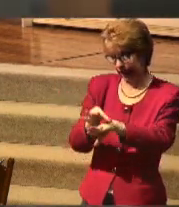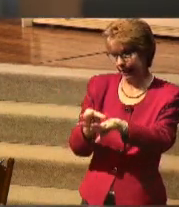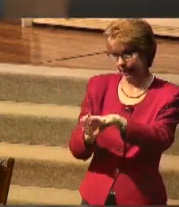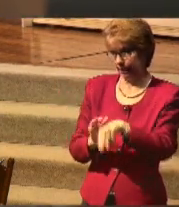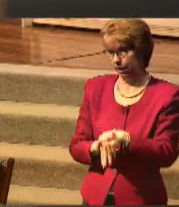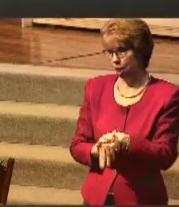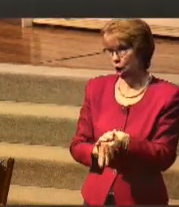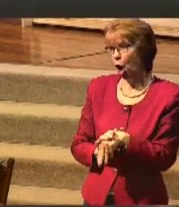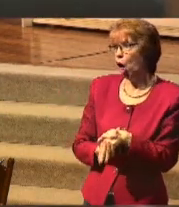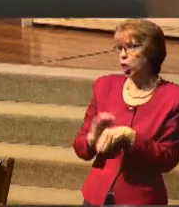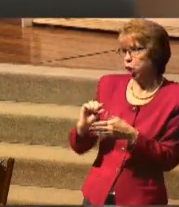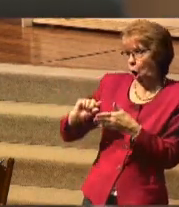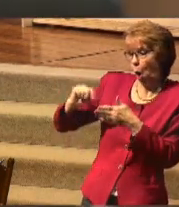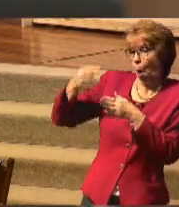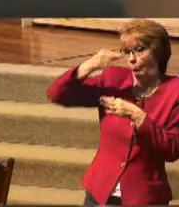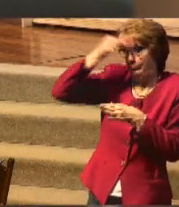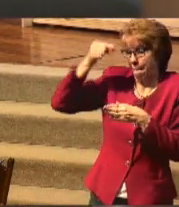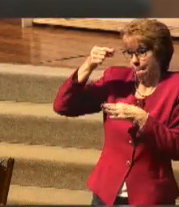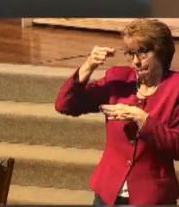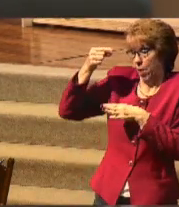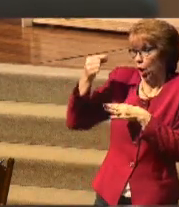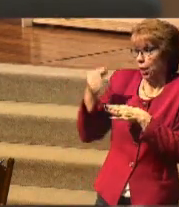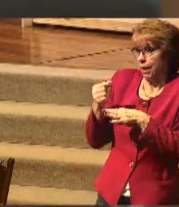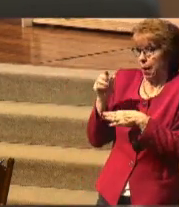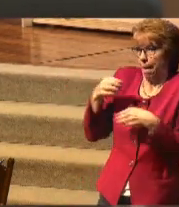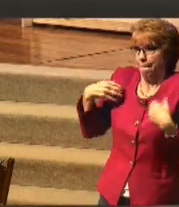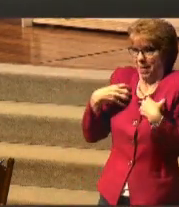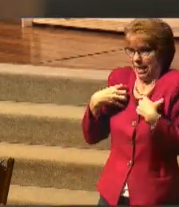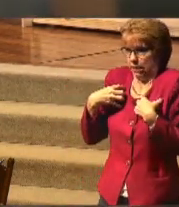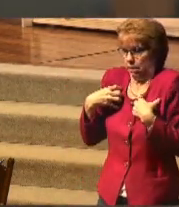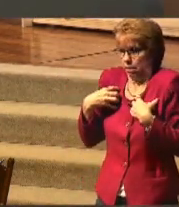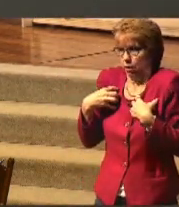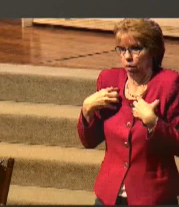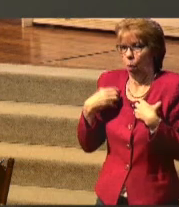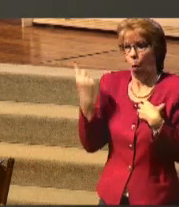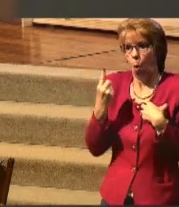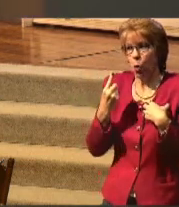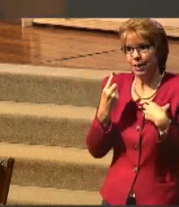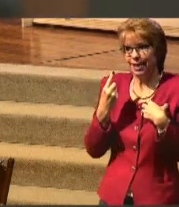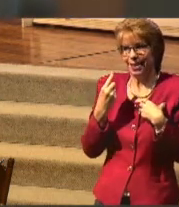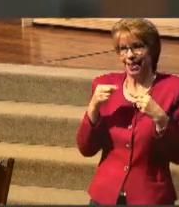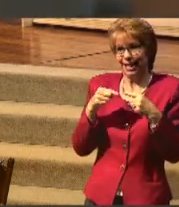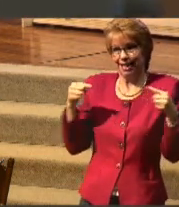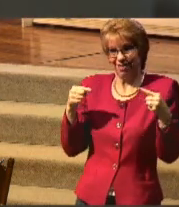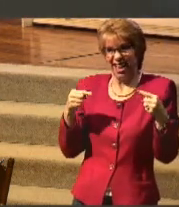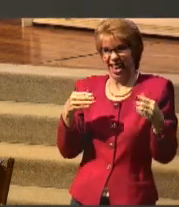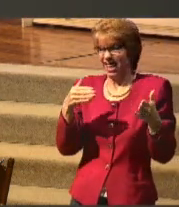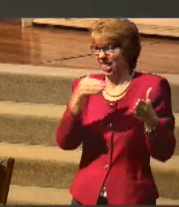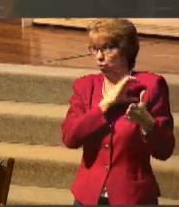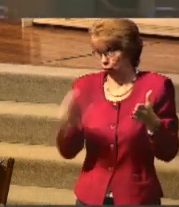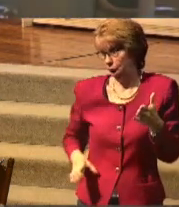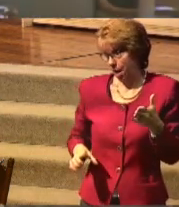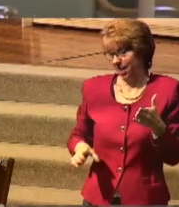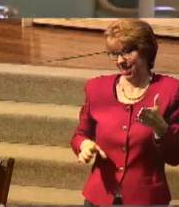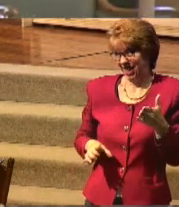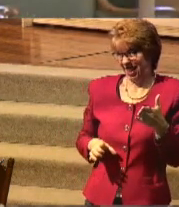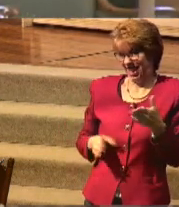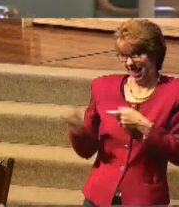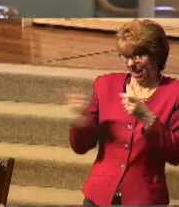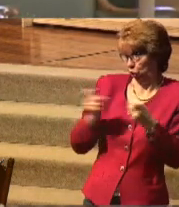beast. It can only be the Antichrist's image if the Antichrist is in charge. I'll tell you something. I think